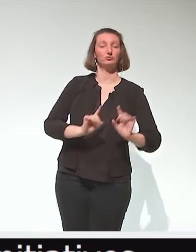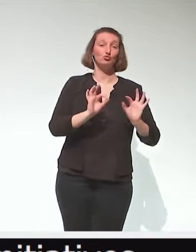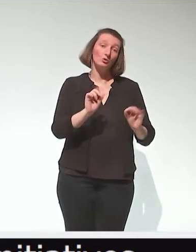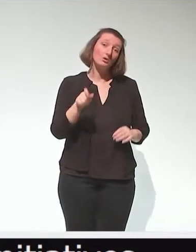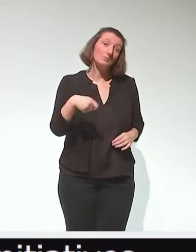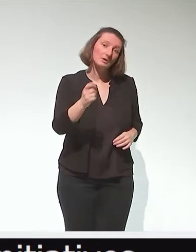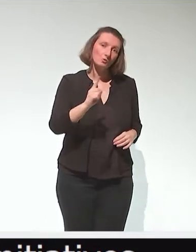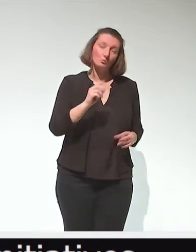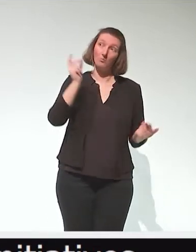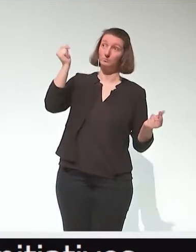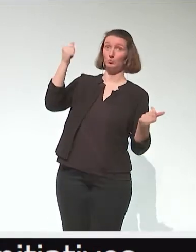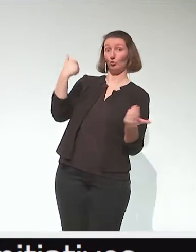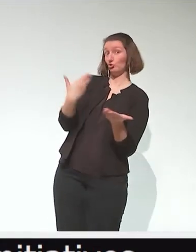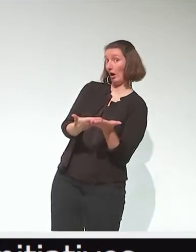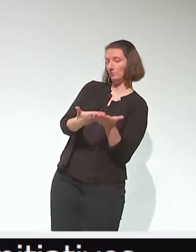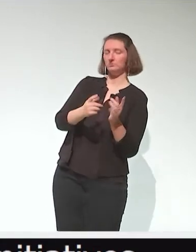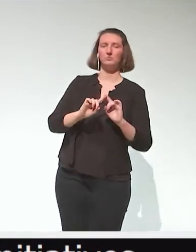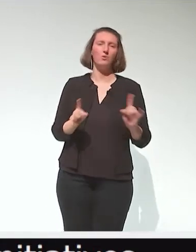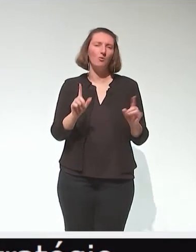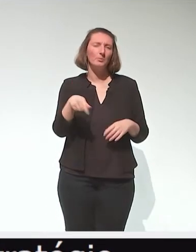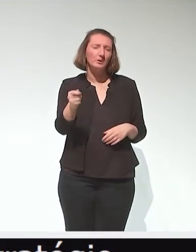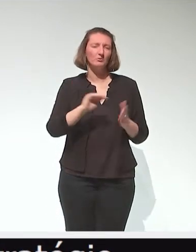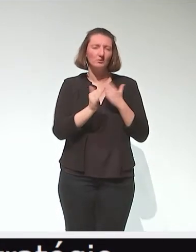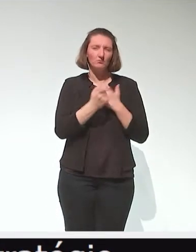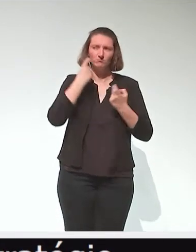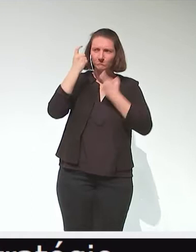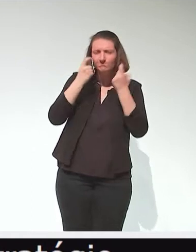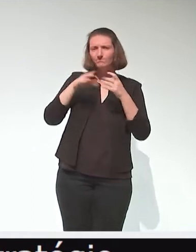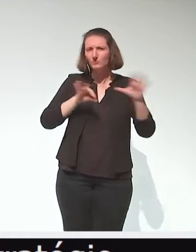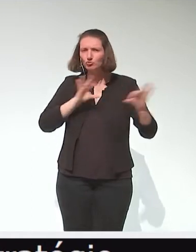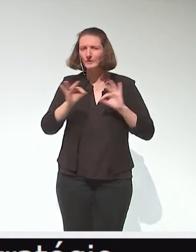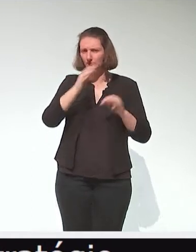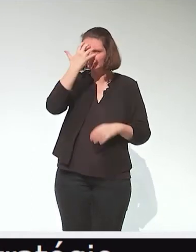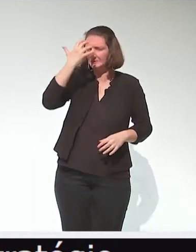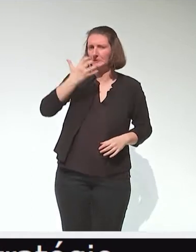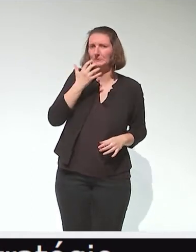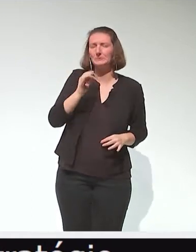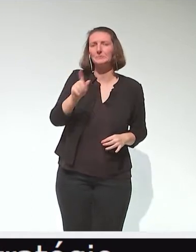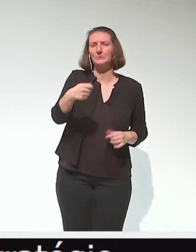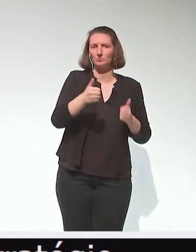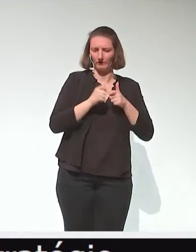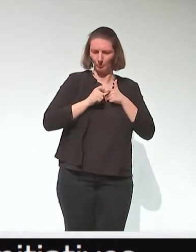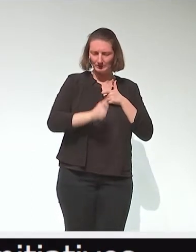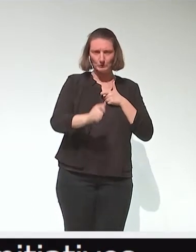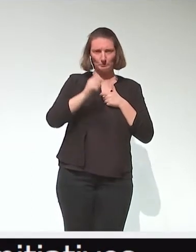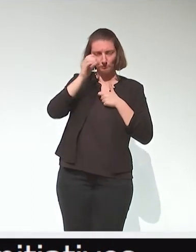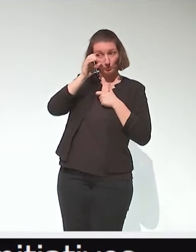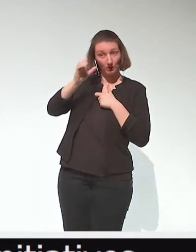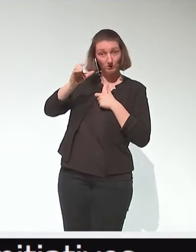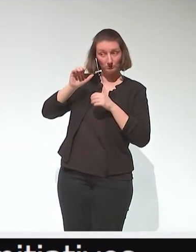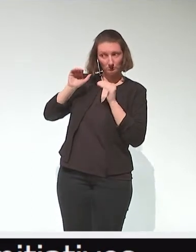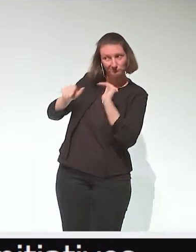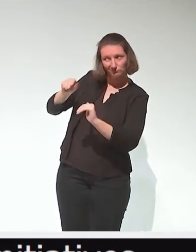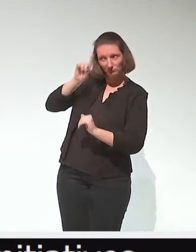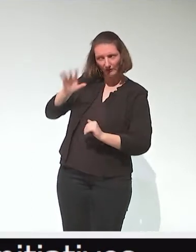been chosen based on the really in-depth consultation process during the preparation of the strategy,